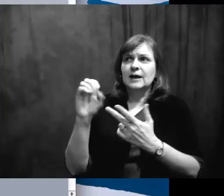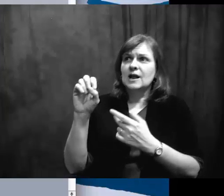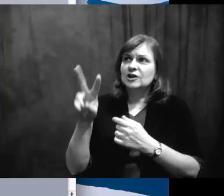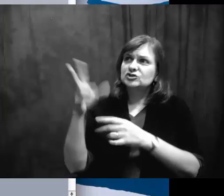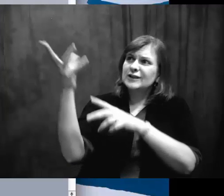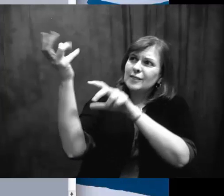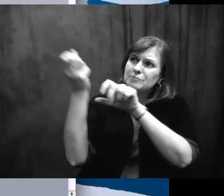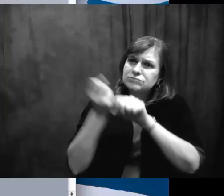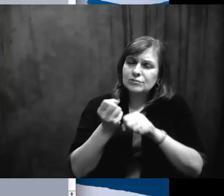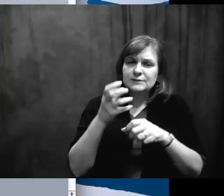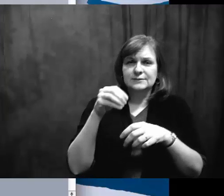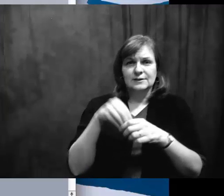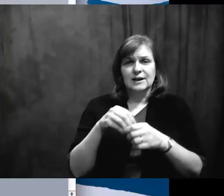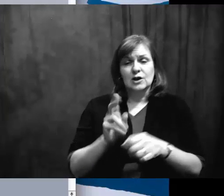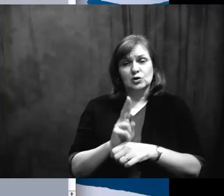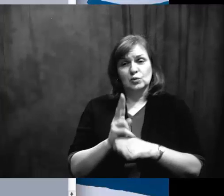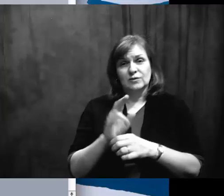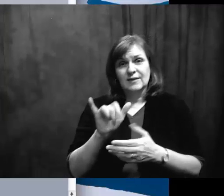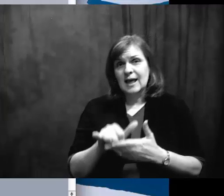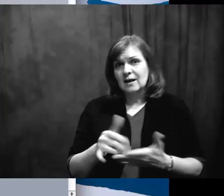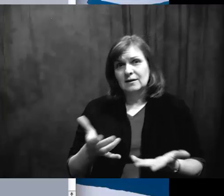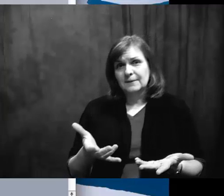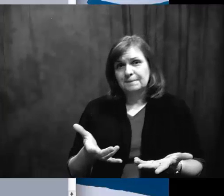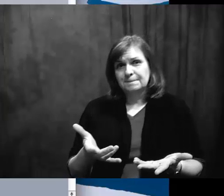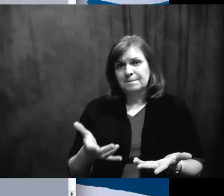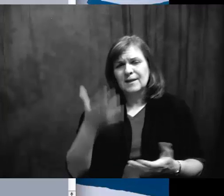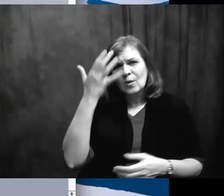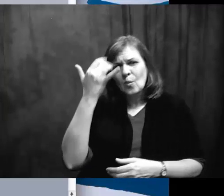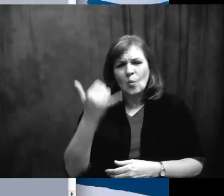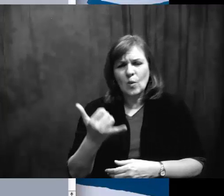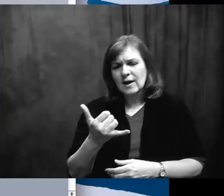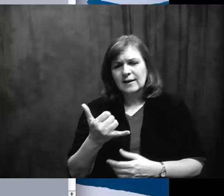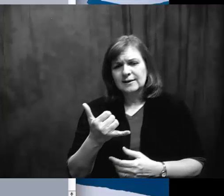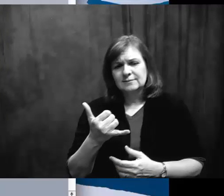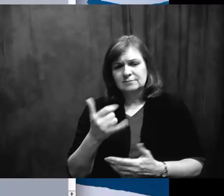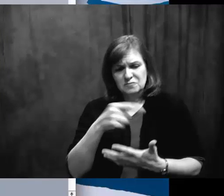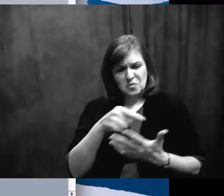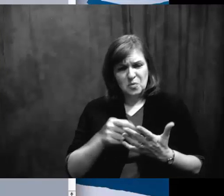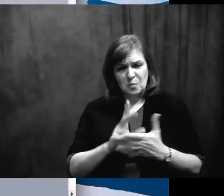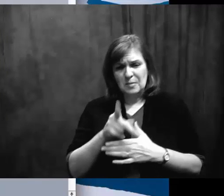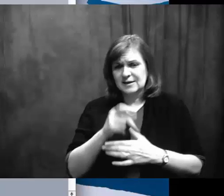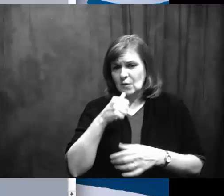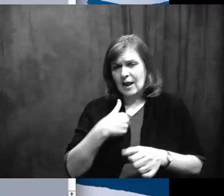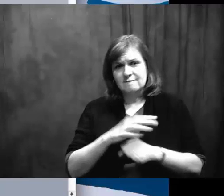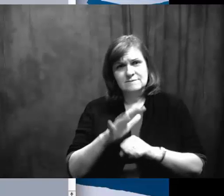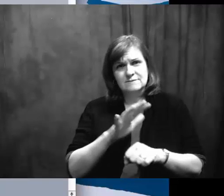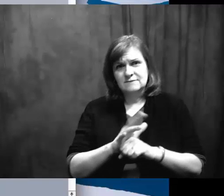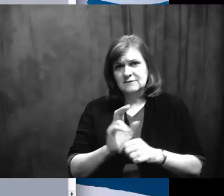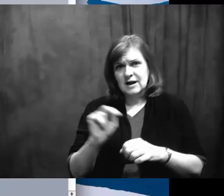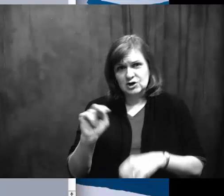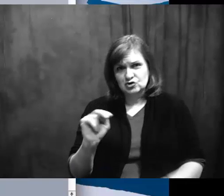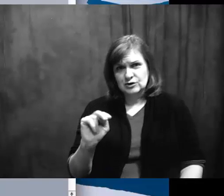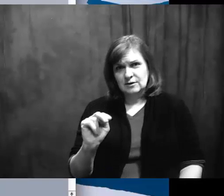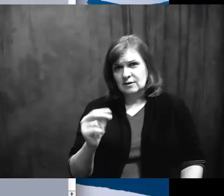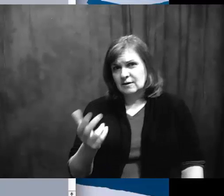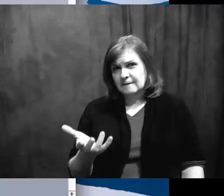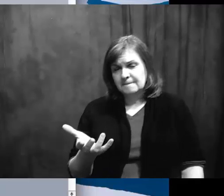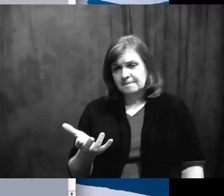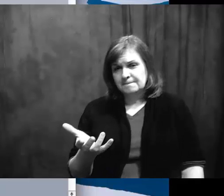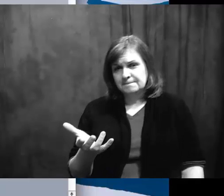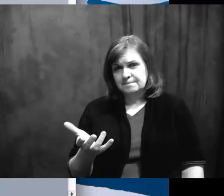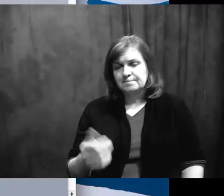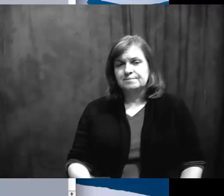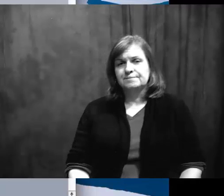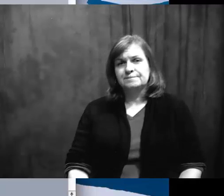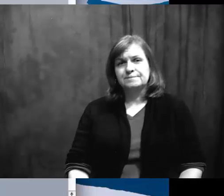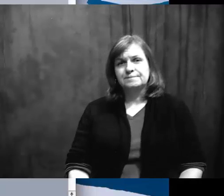dioxide that they need, the oxygen that they need to do cell respiration? Why is it that they're so deprived of nitrogen,